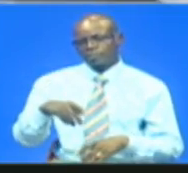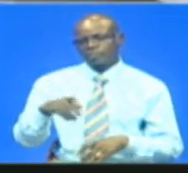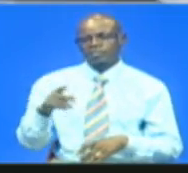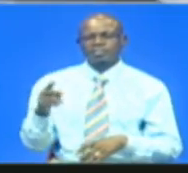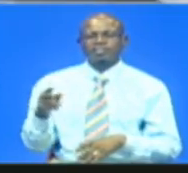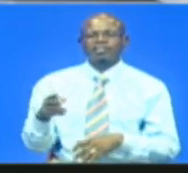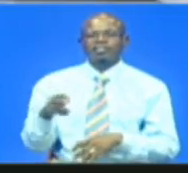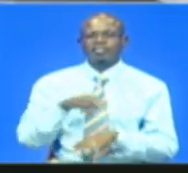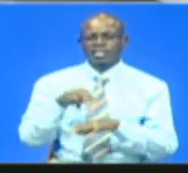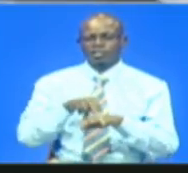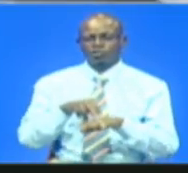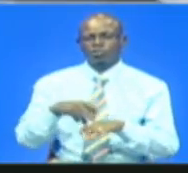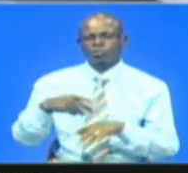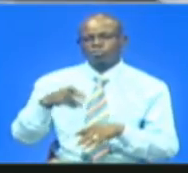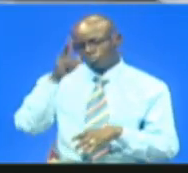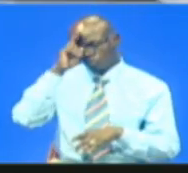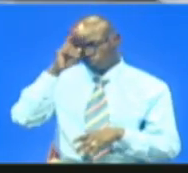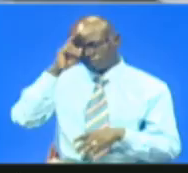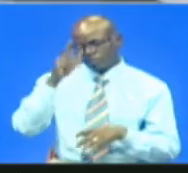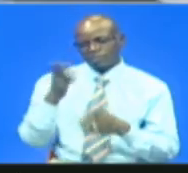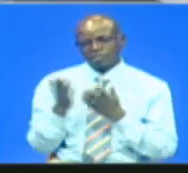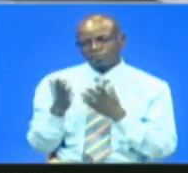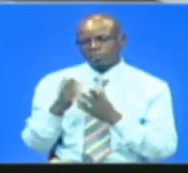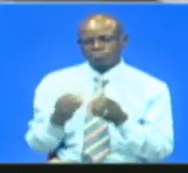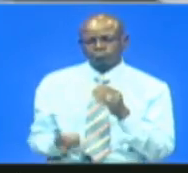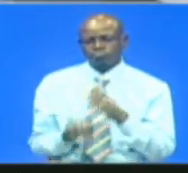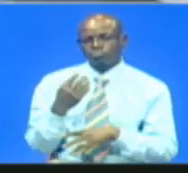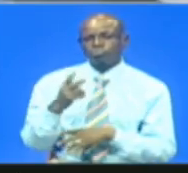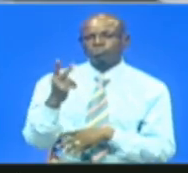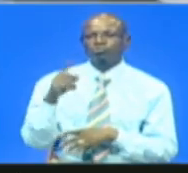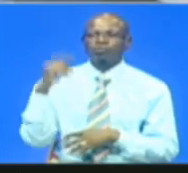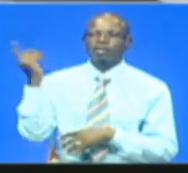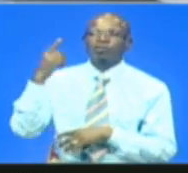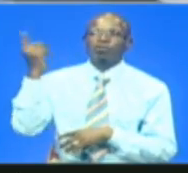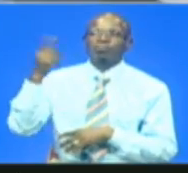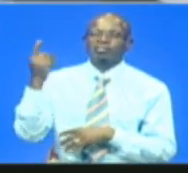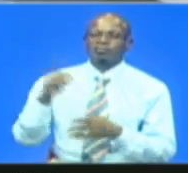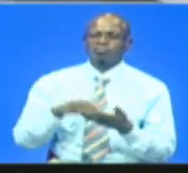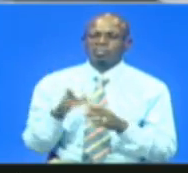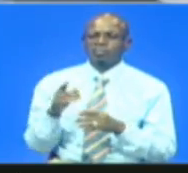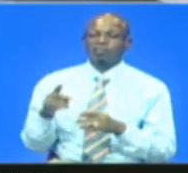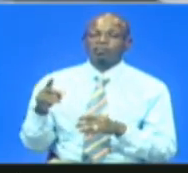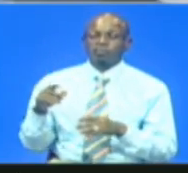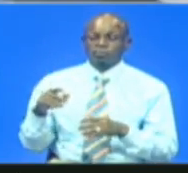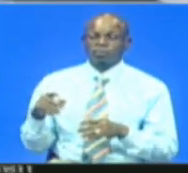in a bid to enhance the capabilities of the police air wing. The new choppers, inspected by